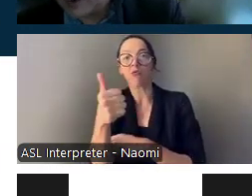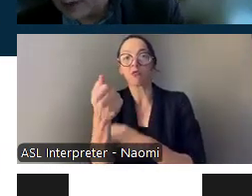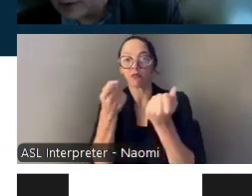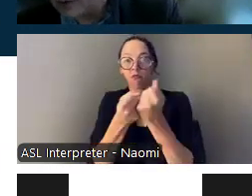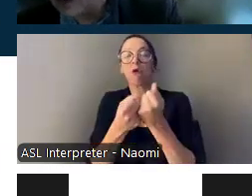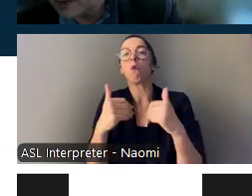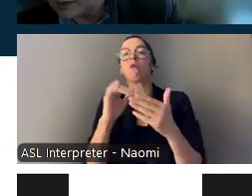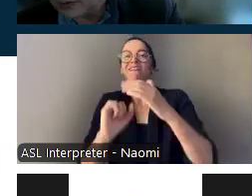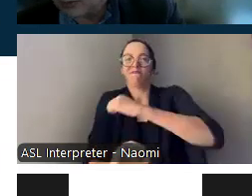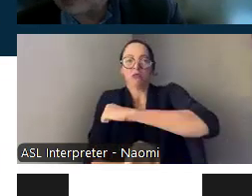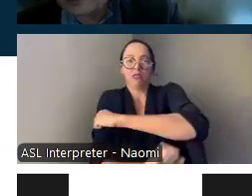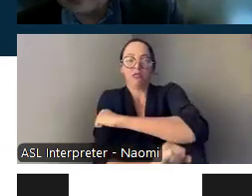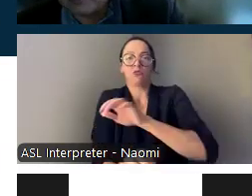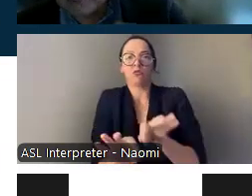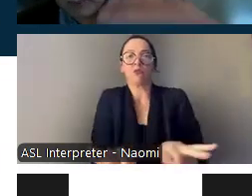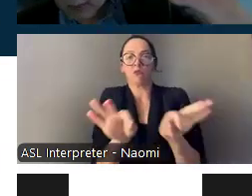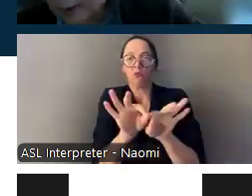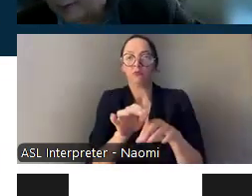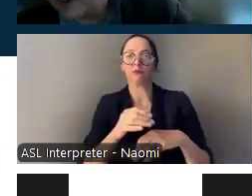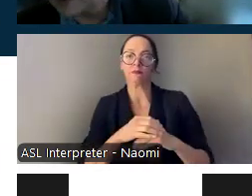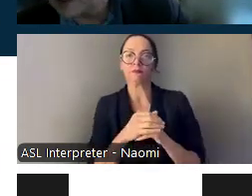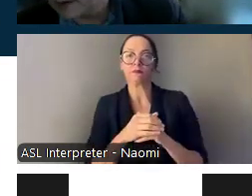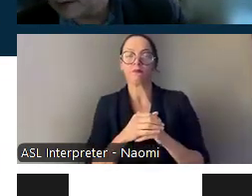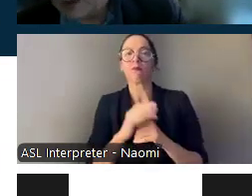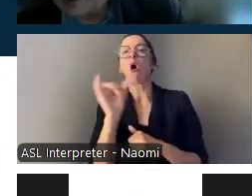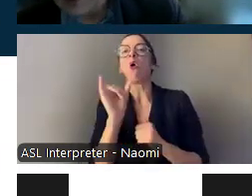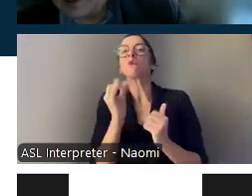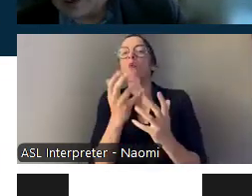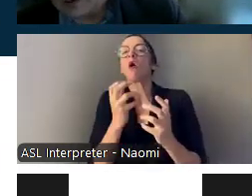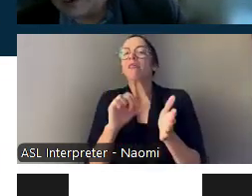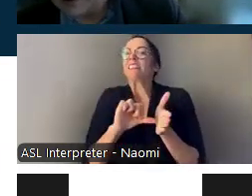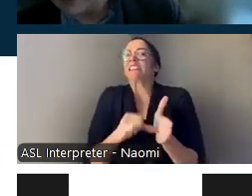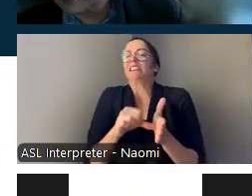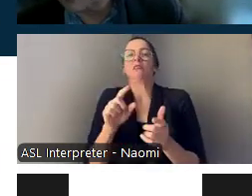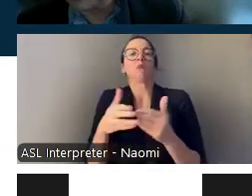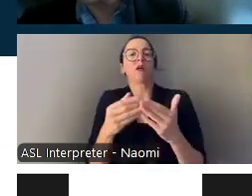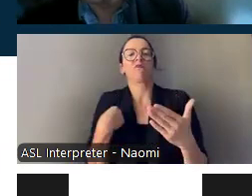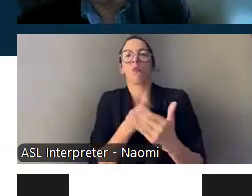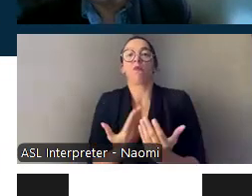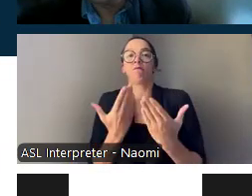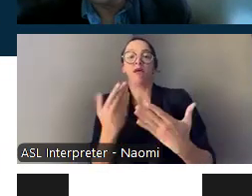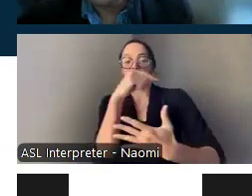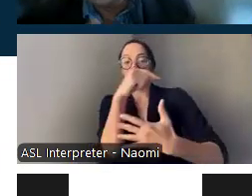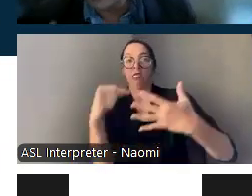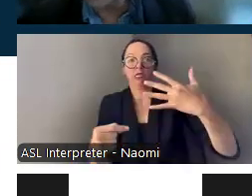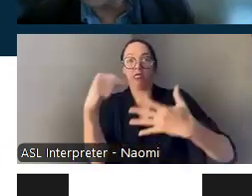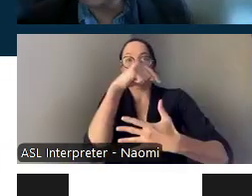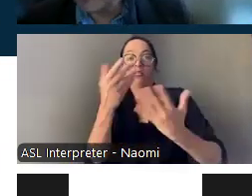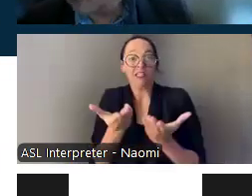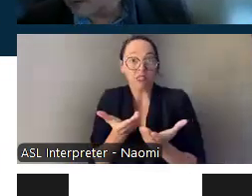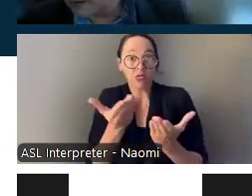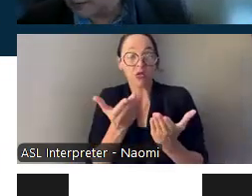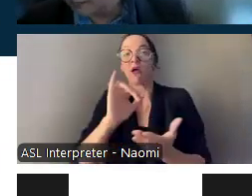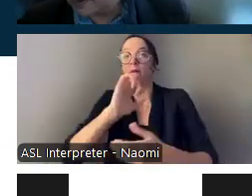By the way, I want to make sure that we underscore that whatever we're recommending here is based on the issues